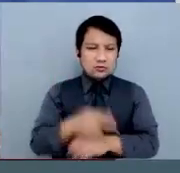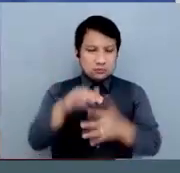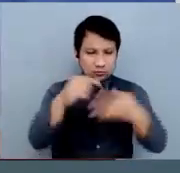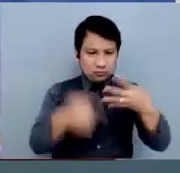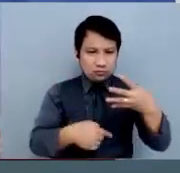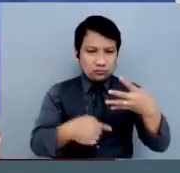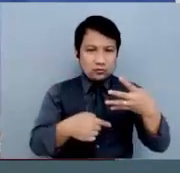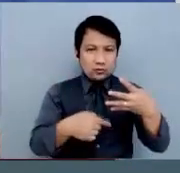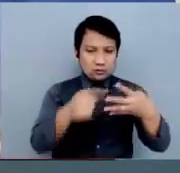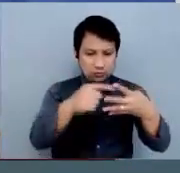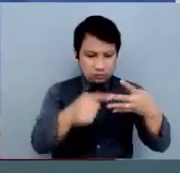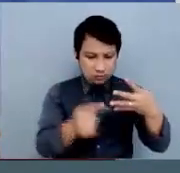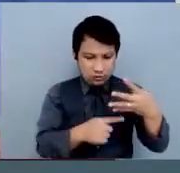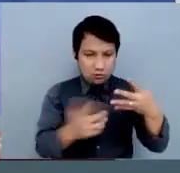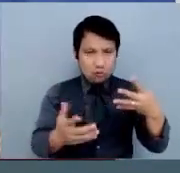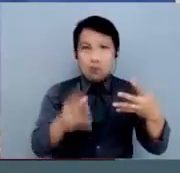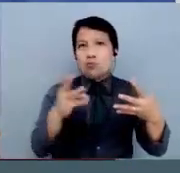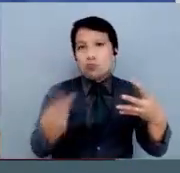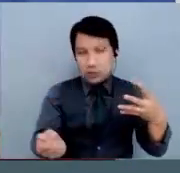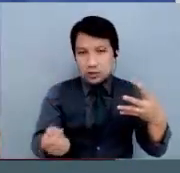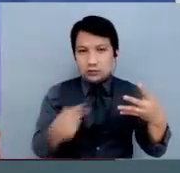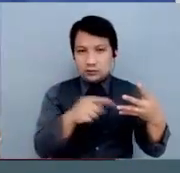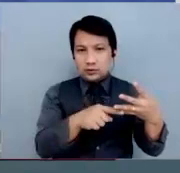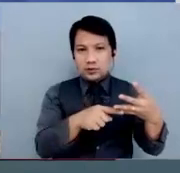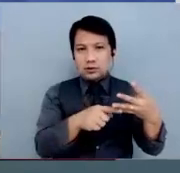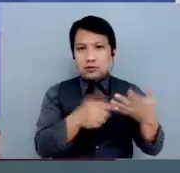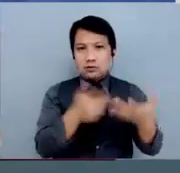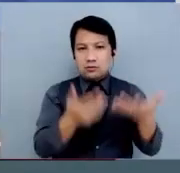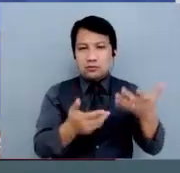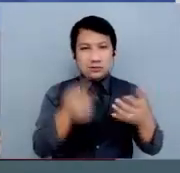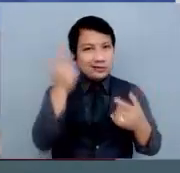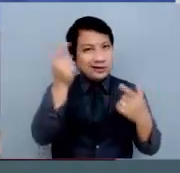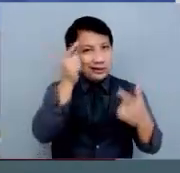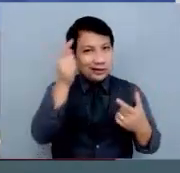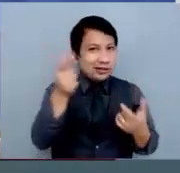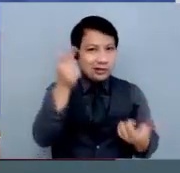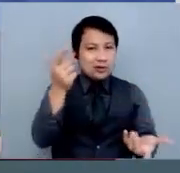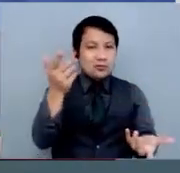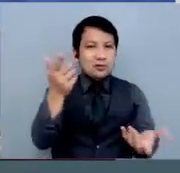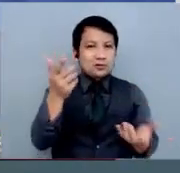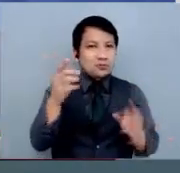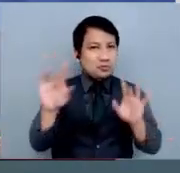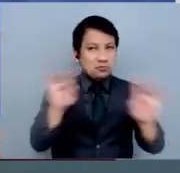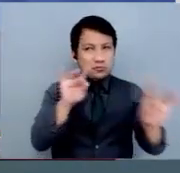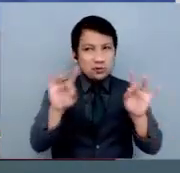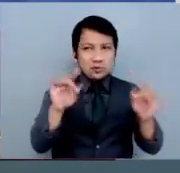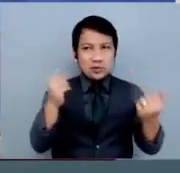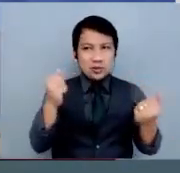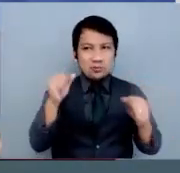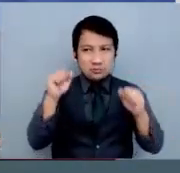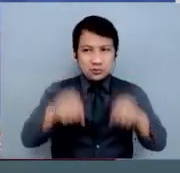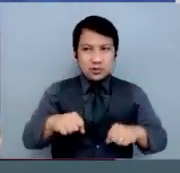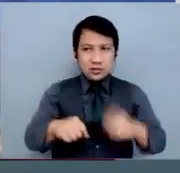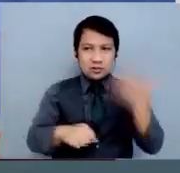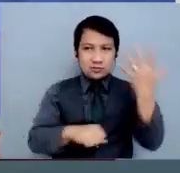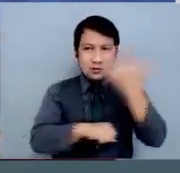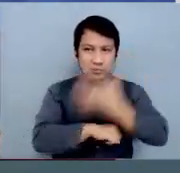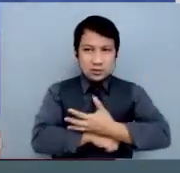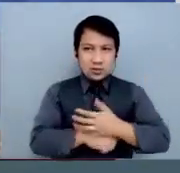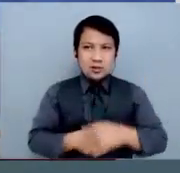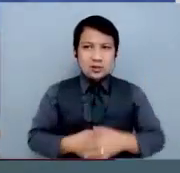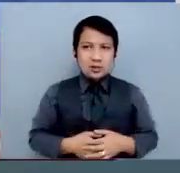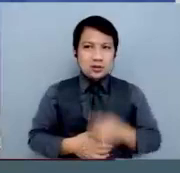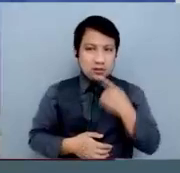So, I think this is quite a logical an option, shortening it to 5 days, no?